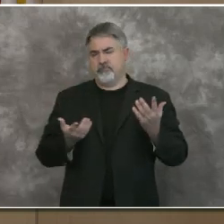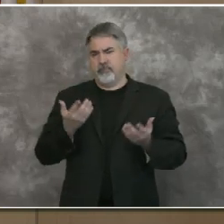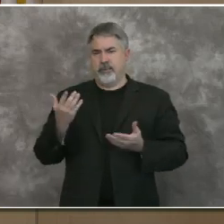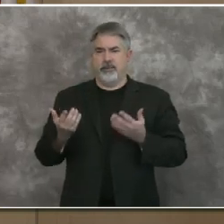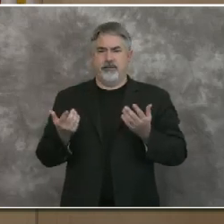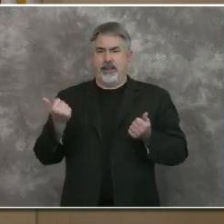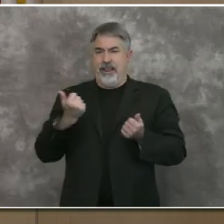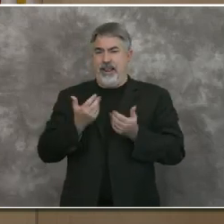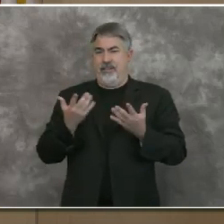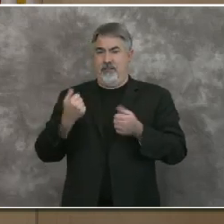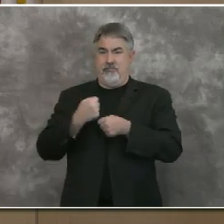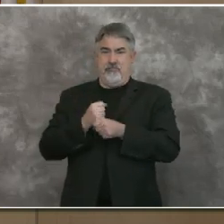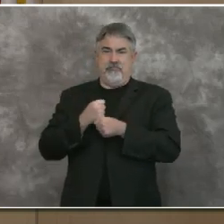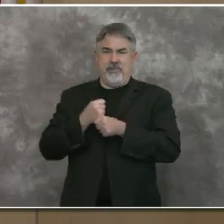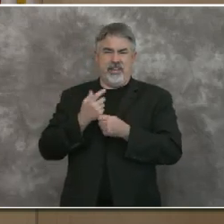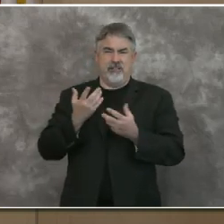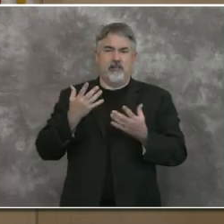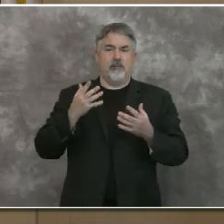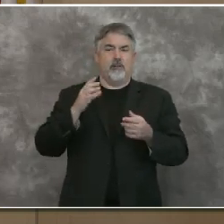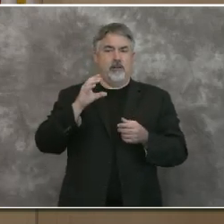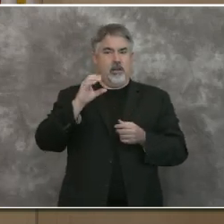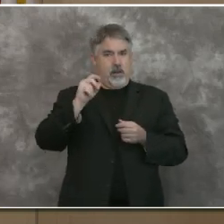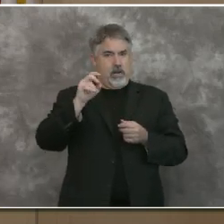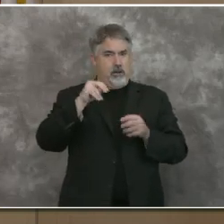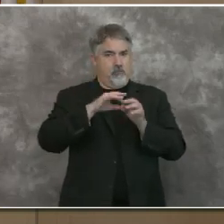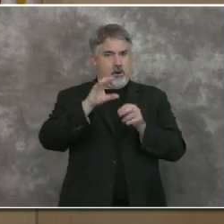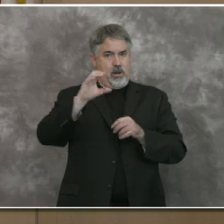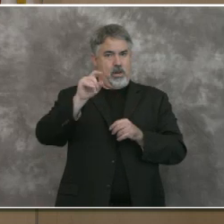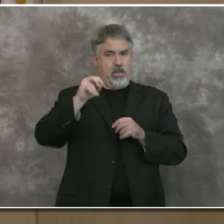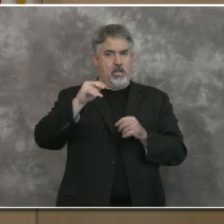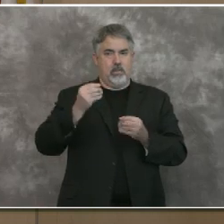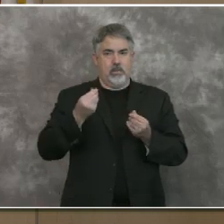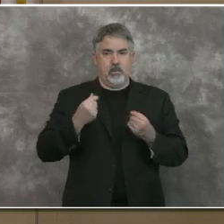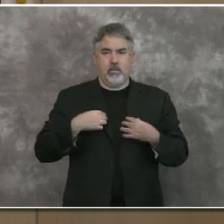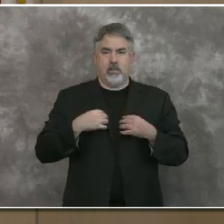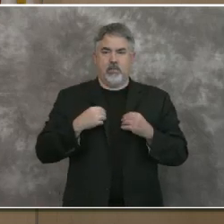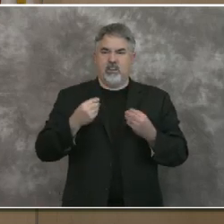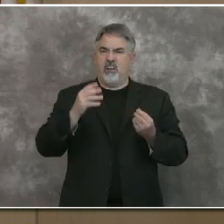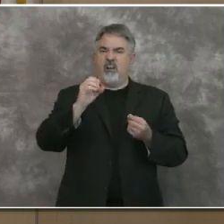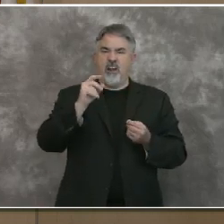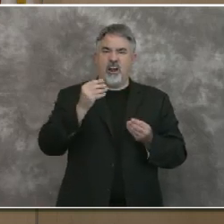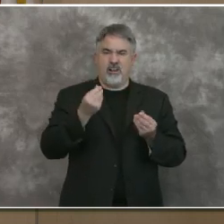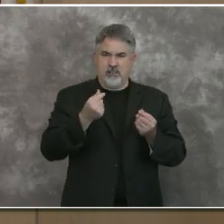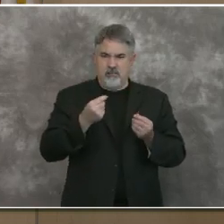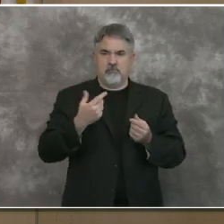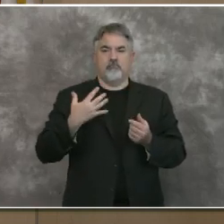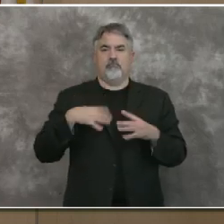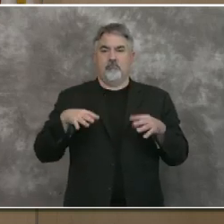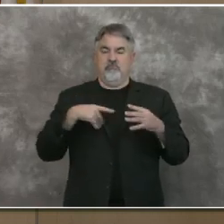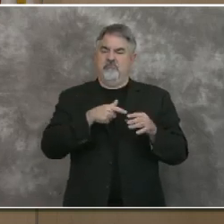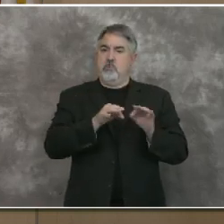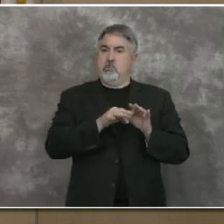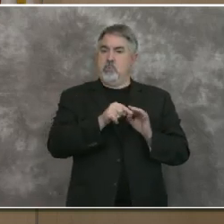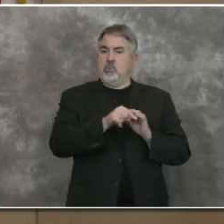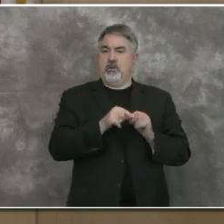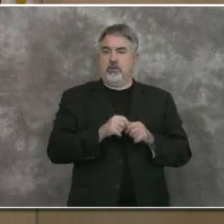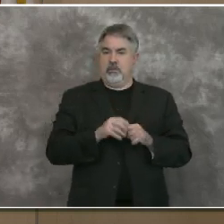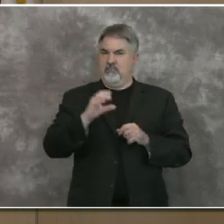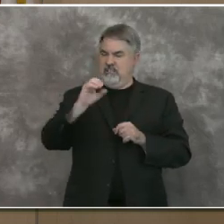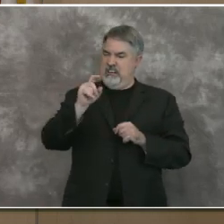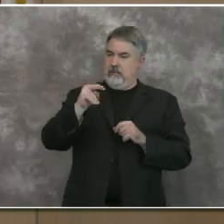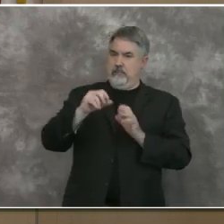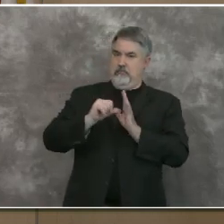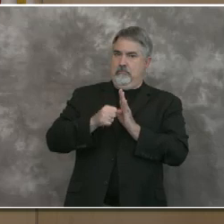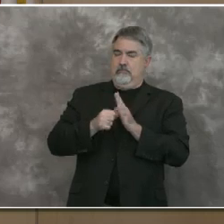of cotton and cotton cloth. That's really the most important. And this is